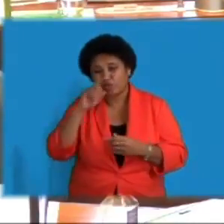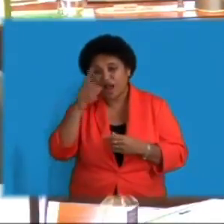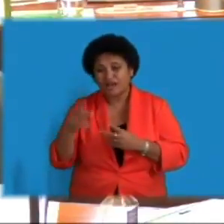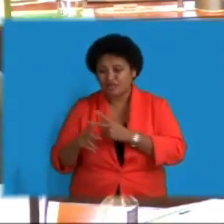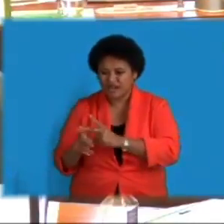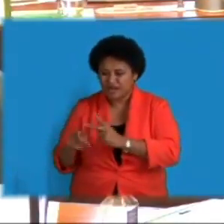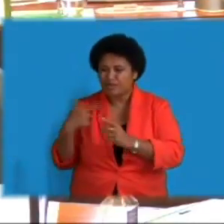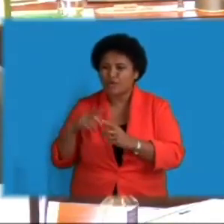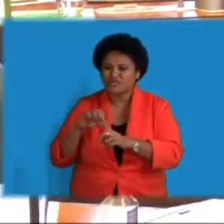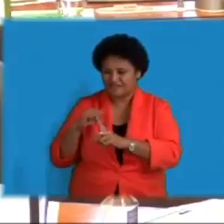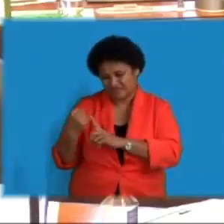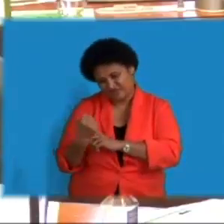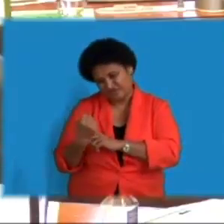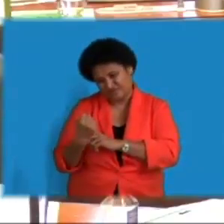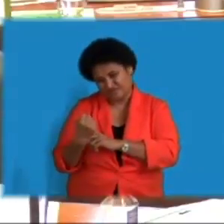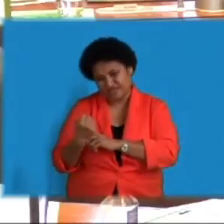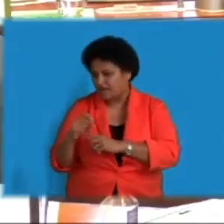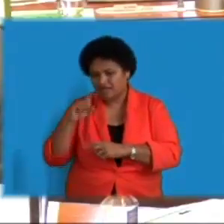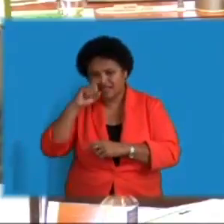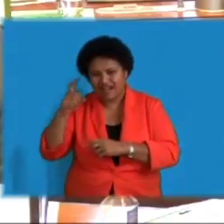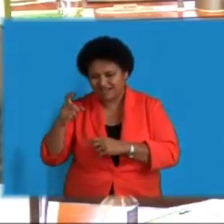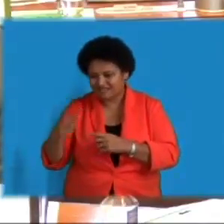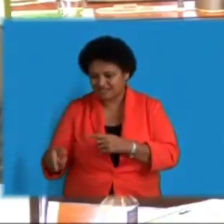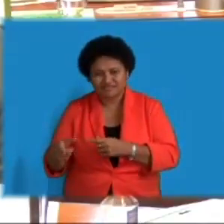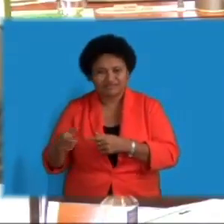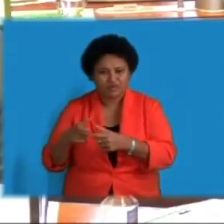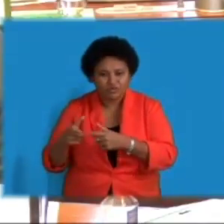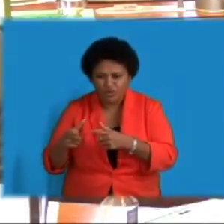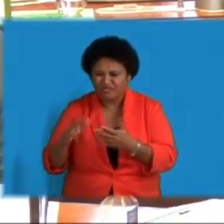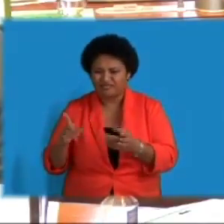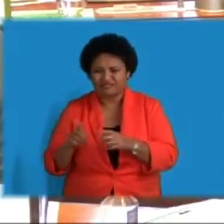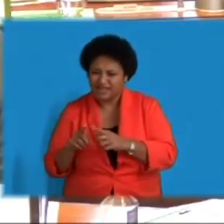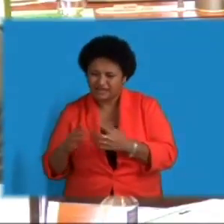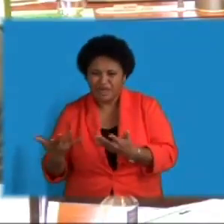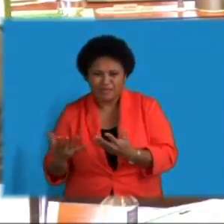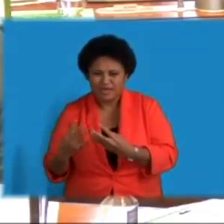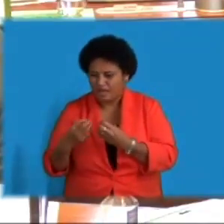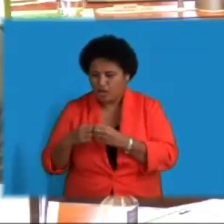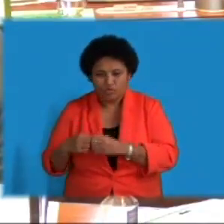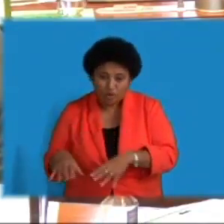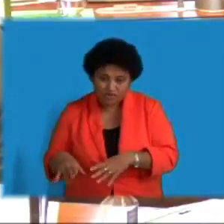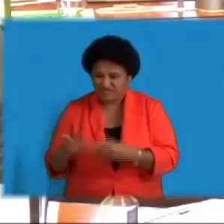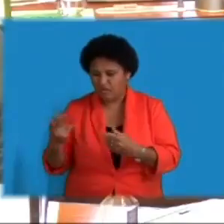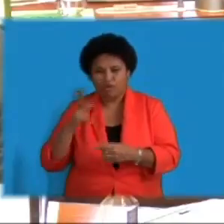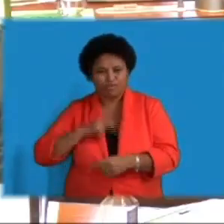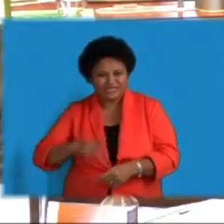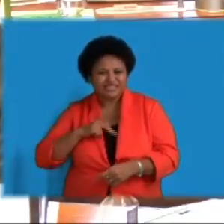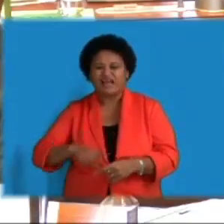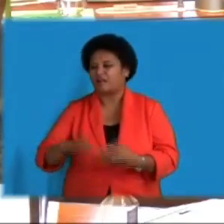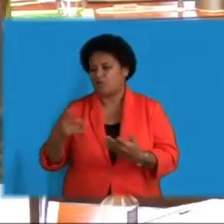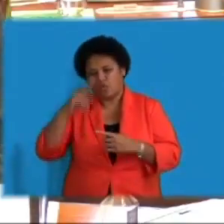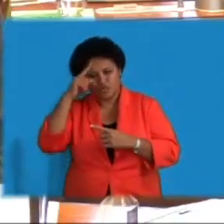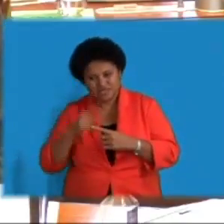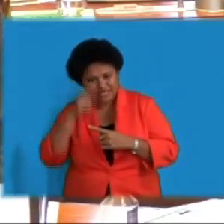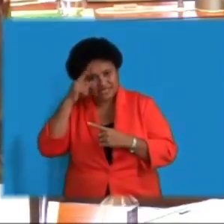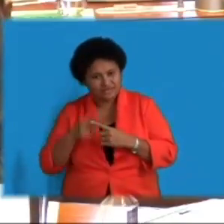of circumstances beyond their control, like personal tragedies, illness, or incapacity and inability to ensure